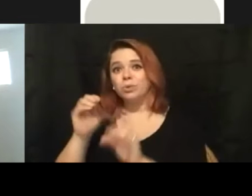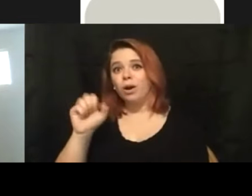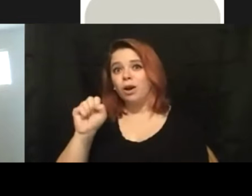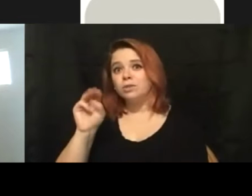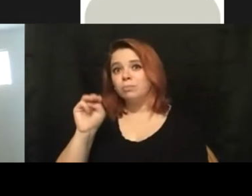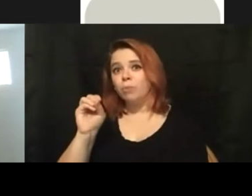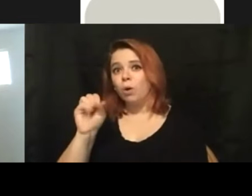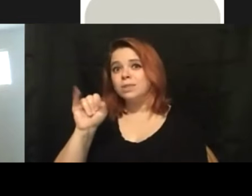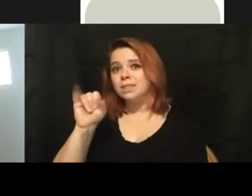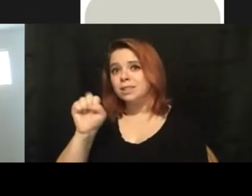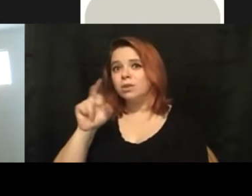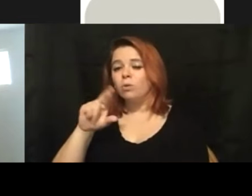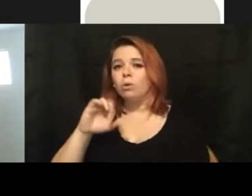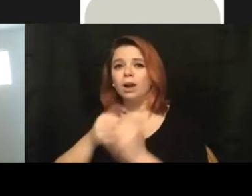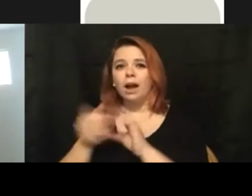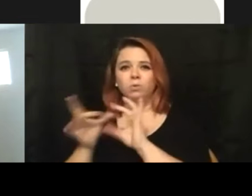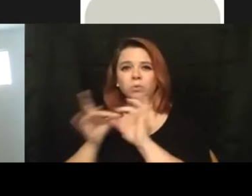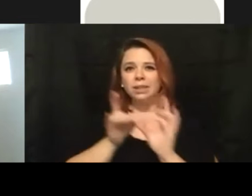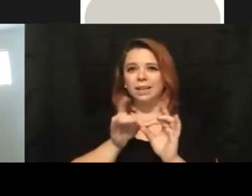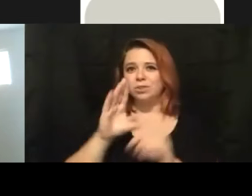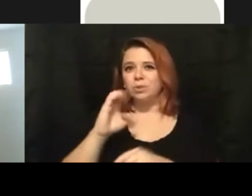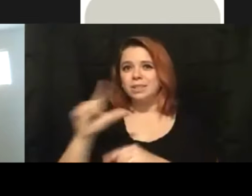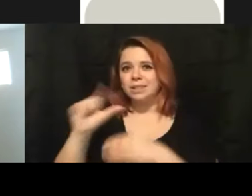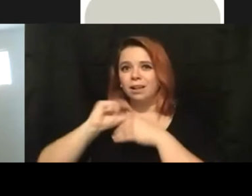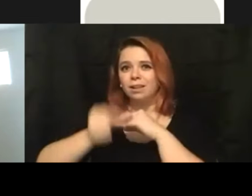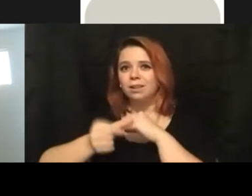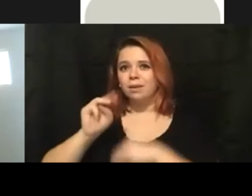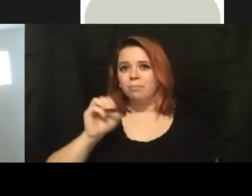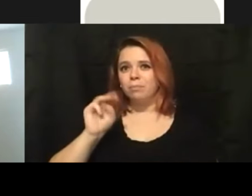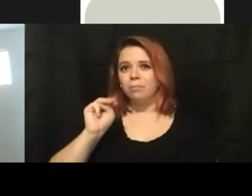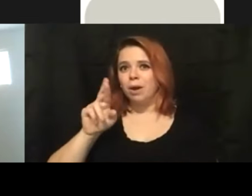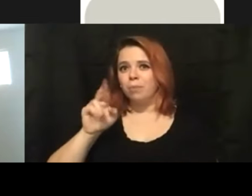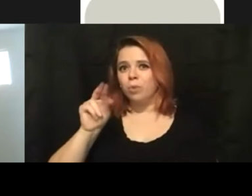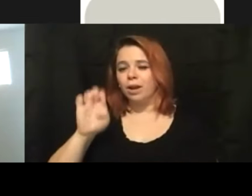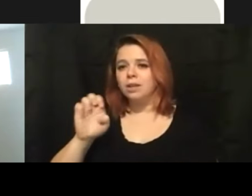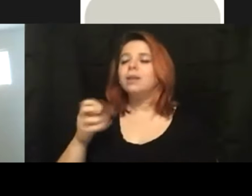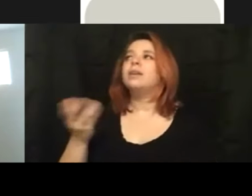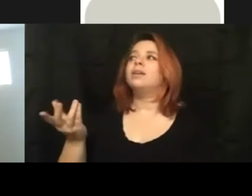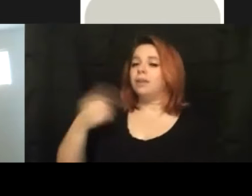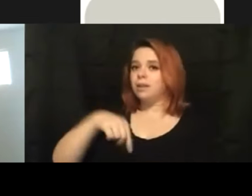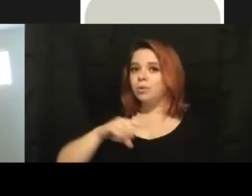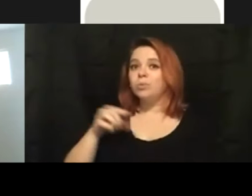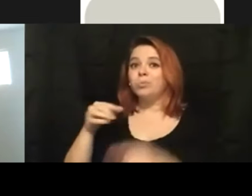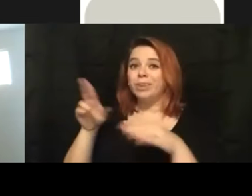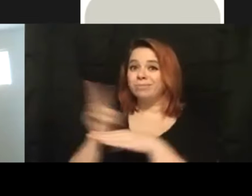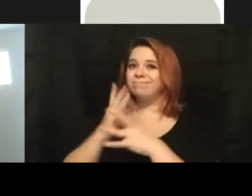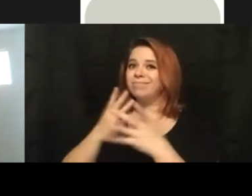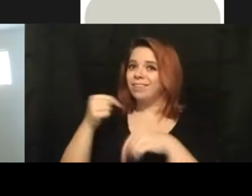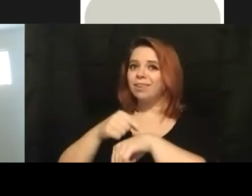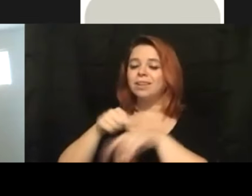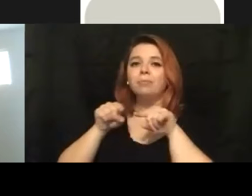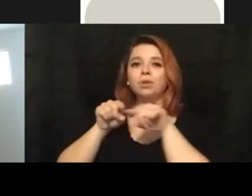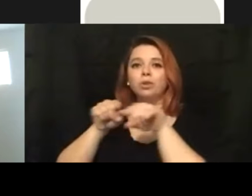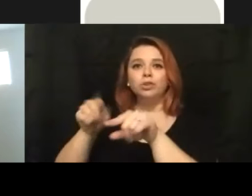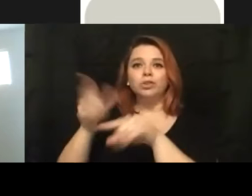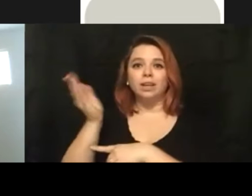Both, right? As we've talked about, we spent a lot of time in lecture talking about the different mechanisms for getting across a